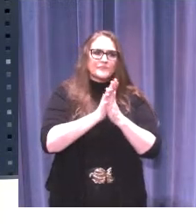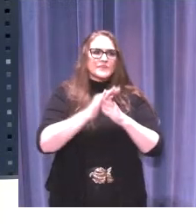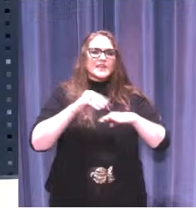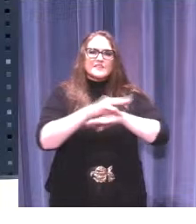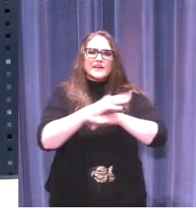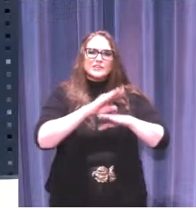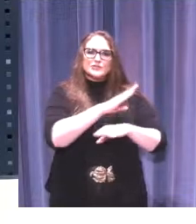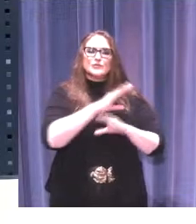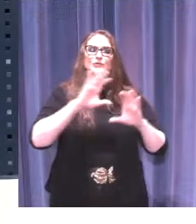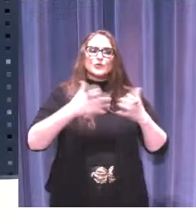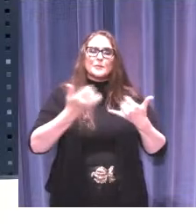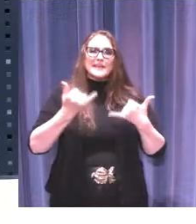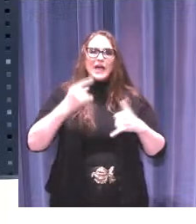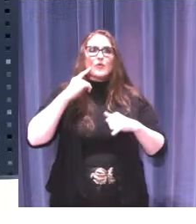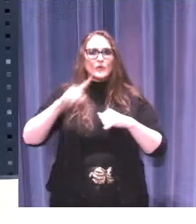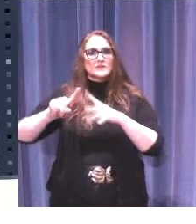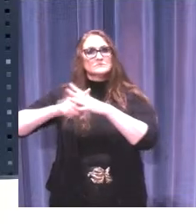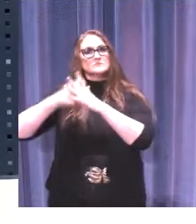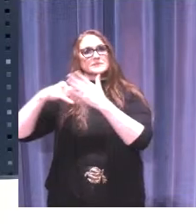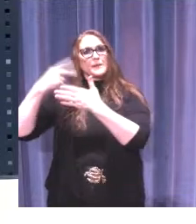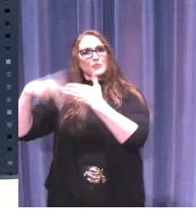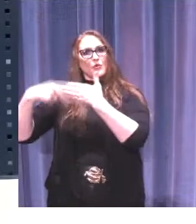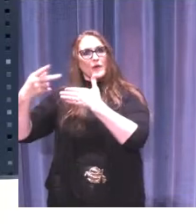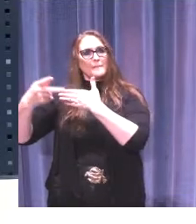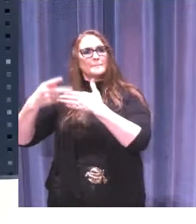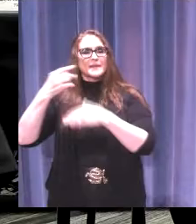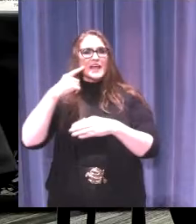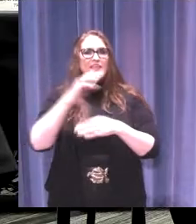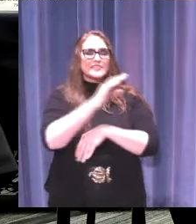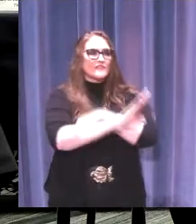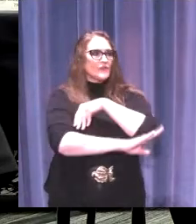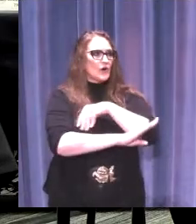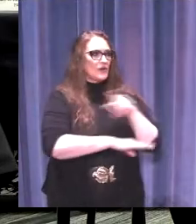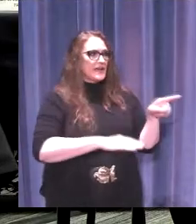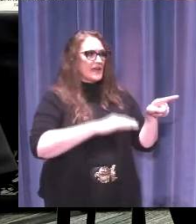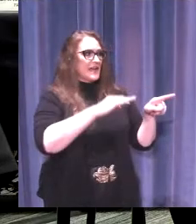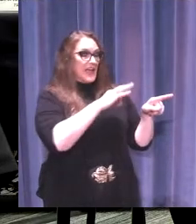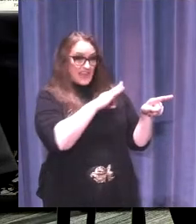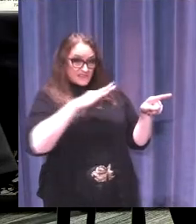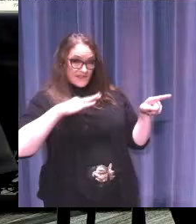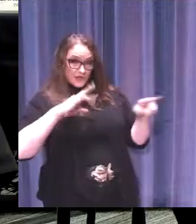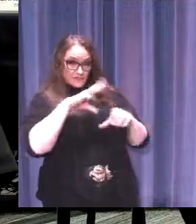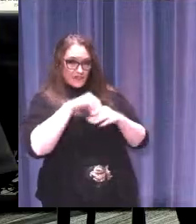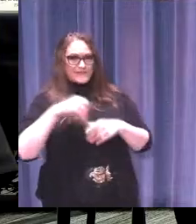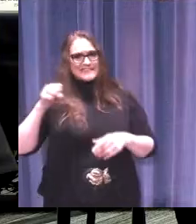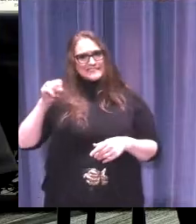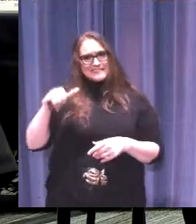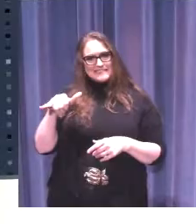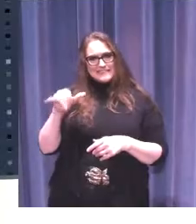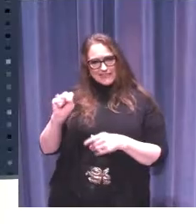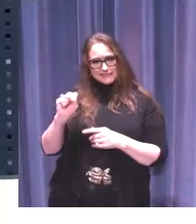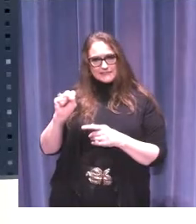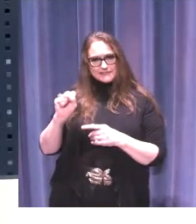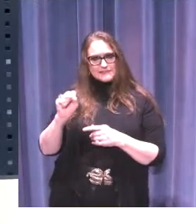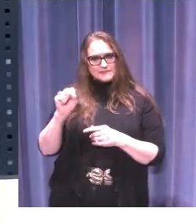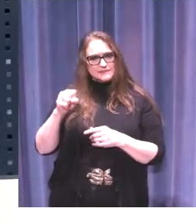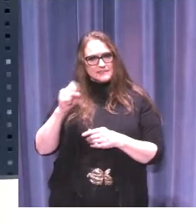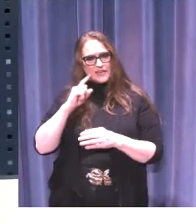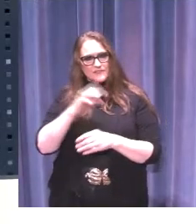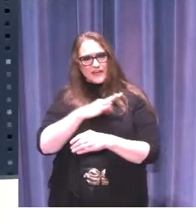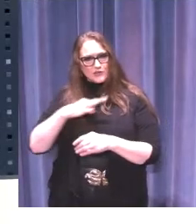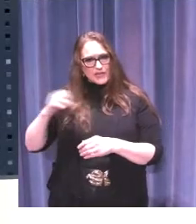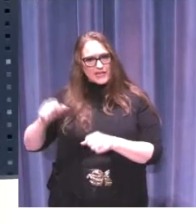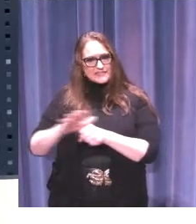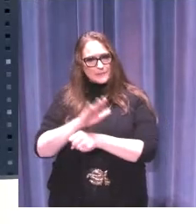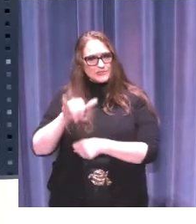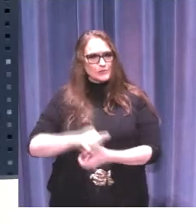that program in the fall. And the faculty was involved in And that? the faculty is, yes, yeah, absolutely.